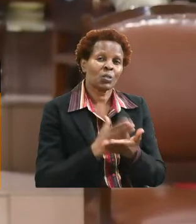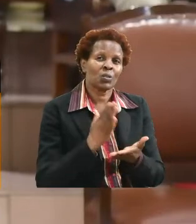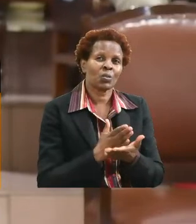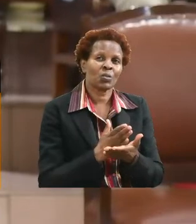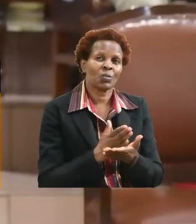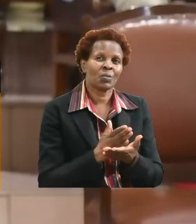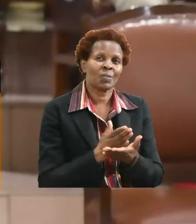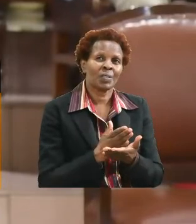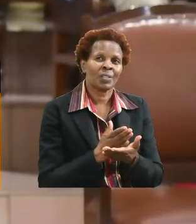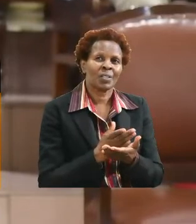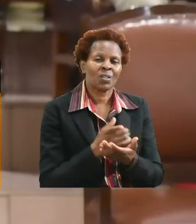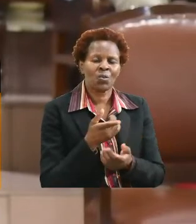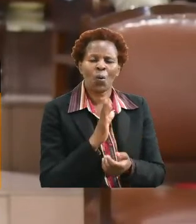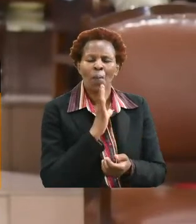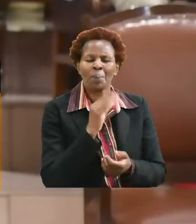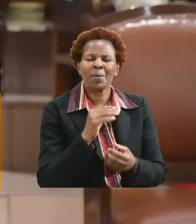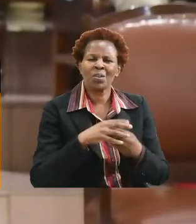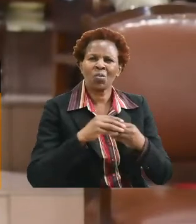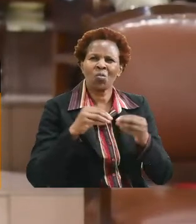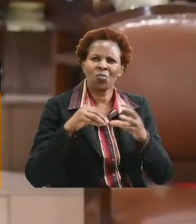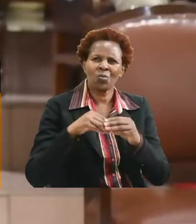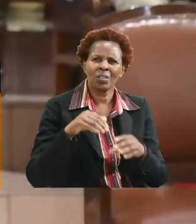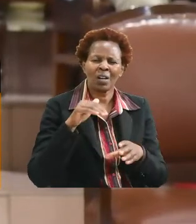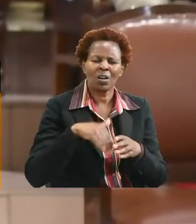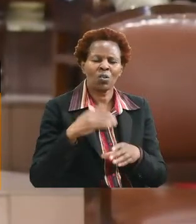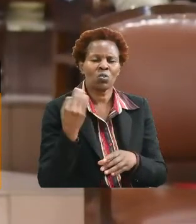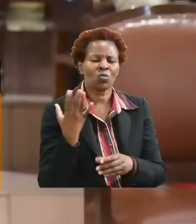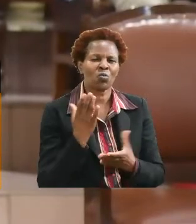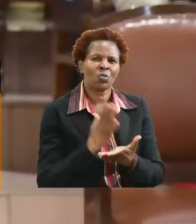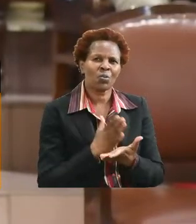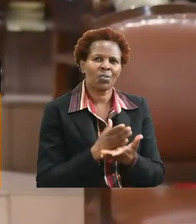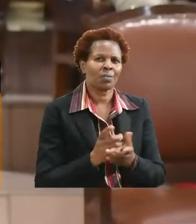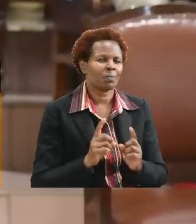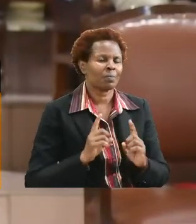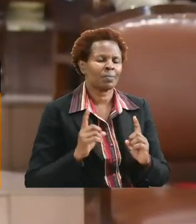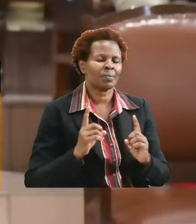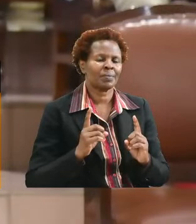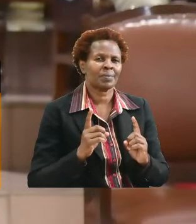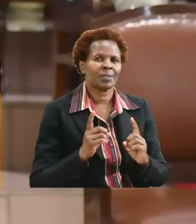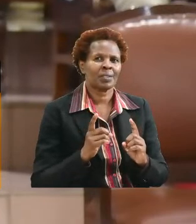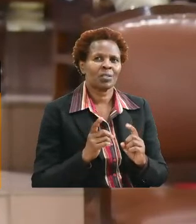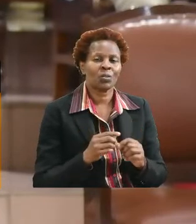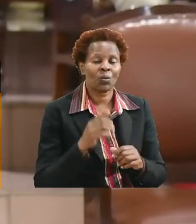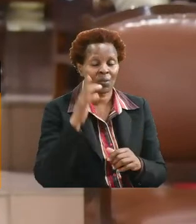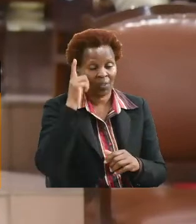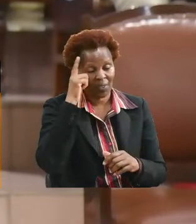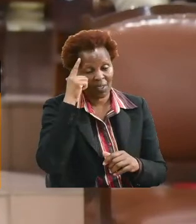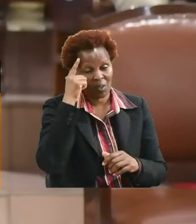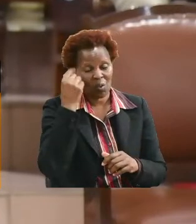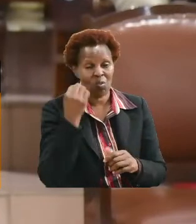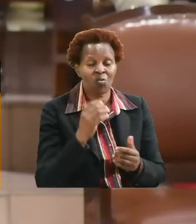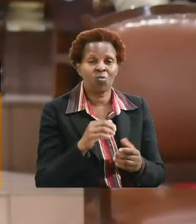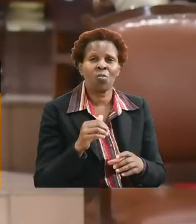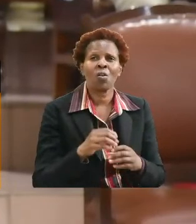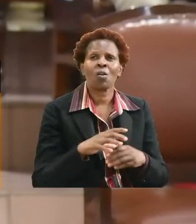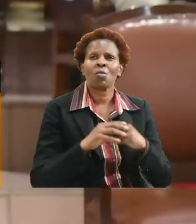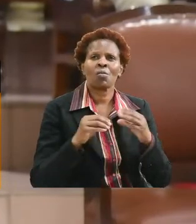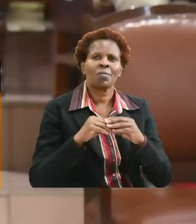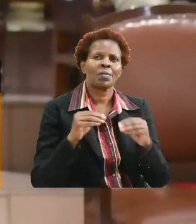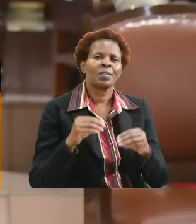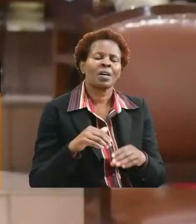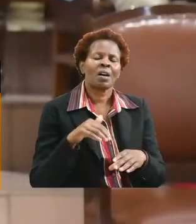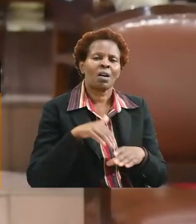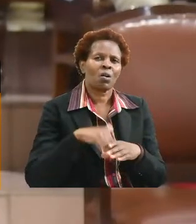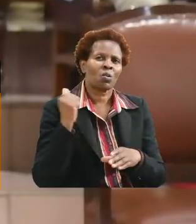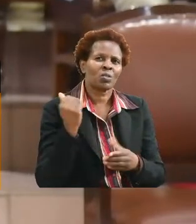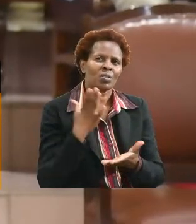of comfort outside truth. Praise be to God. You can never think of comfort outside truth.